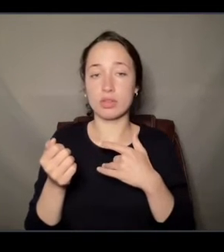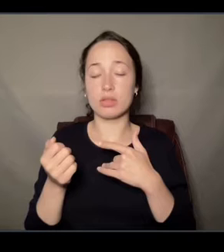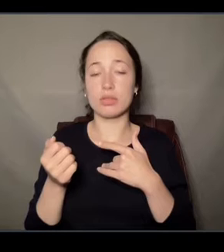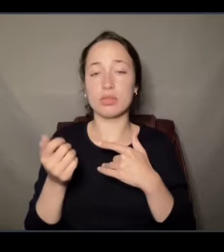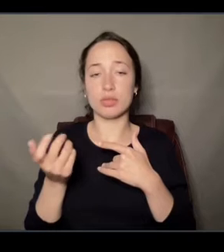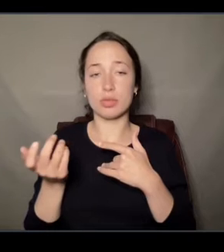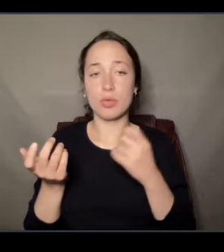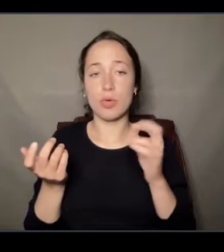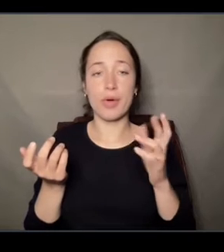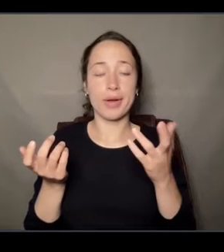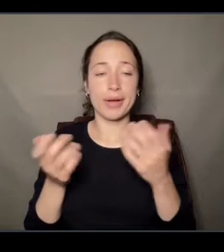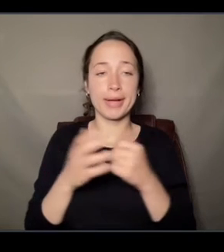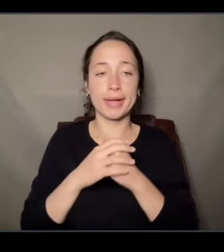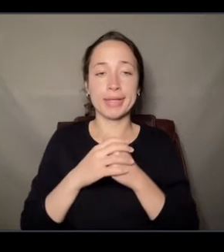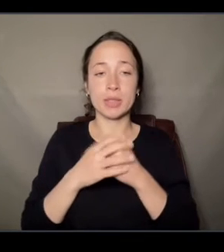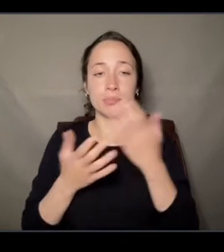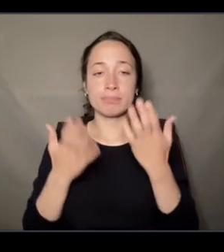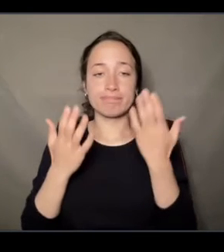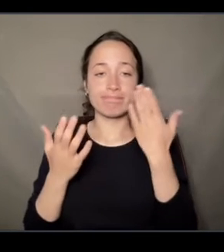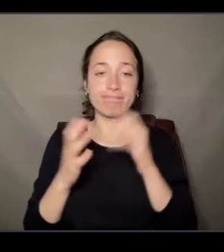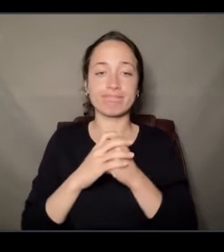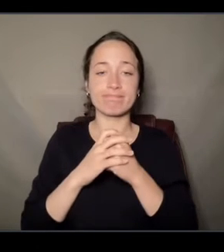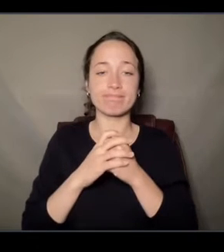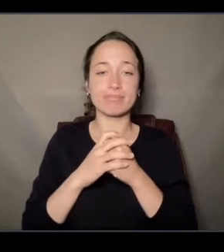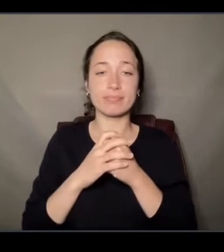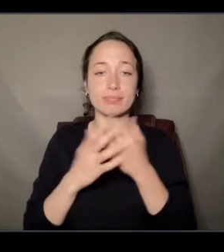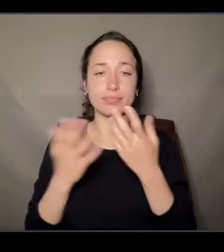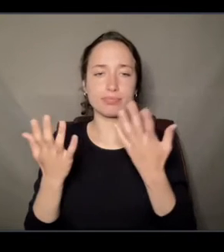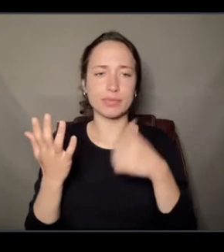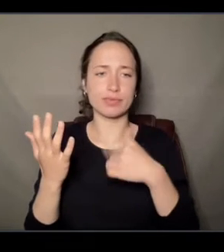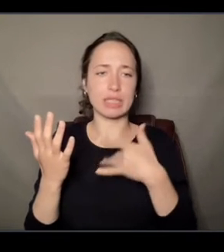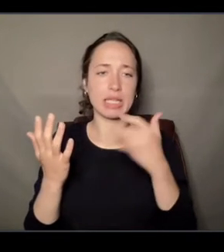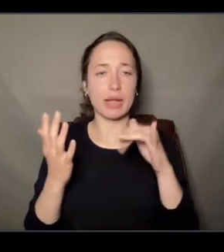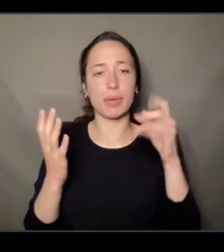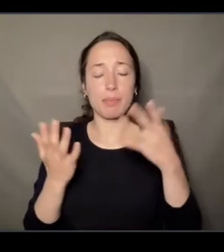loved me would feel, or I don't know, I